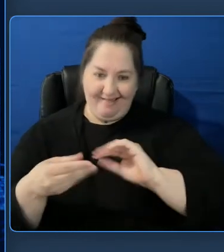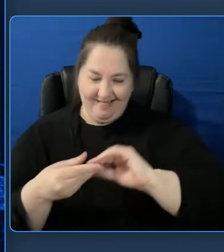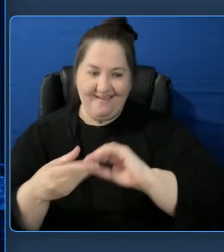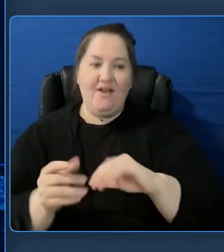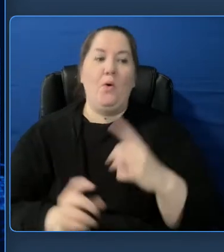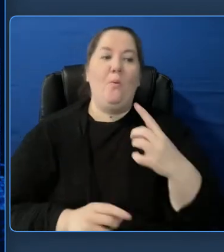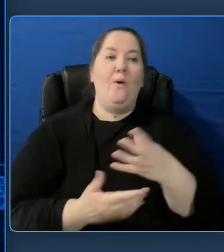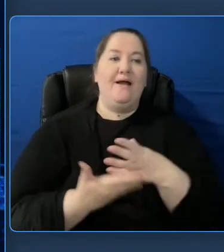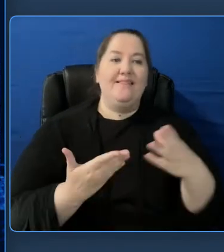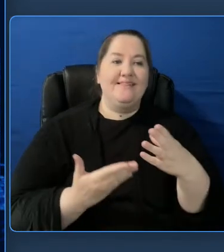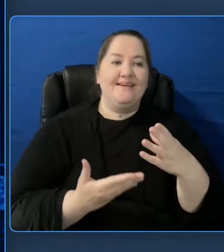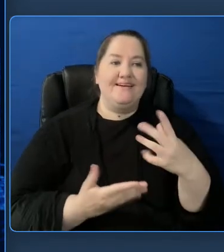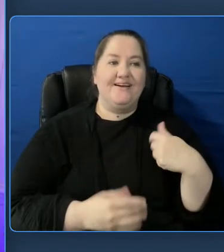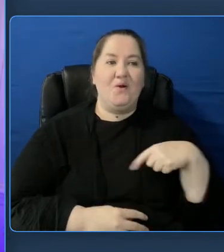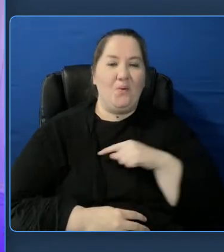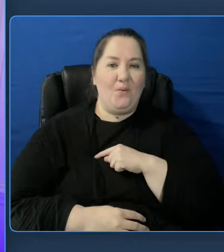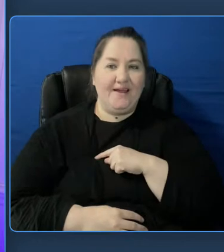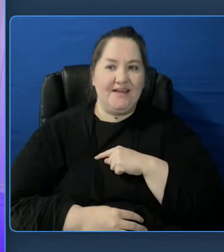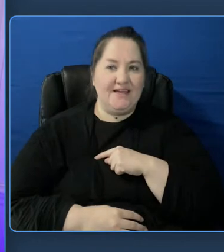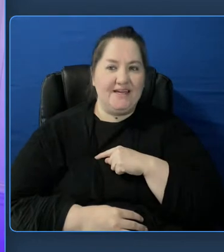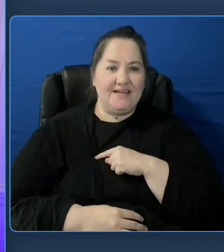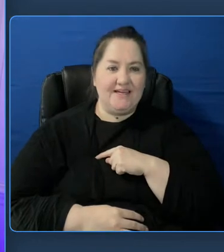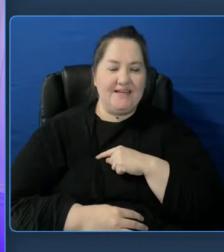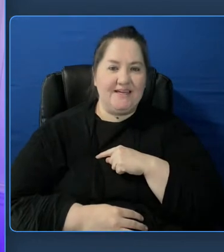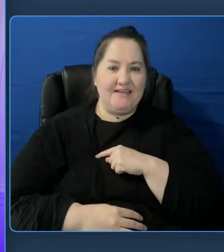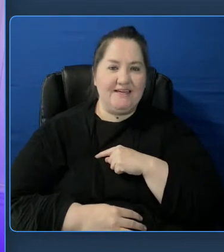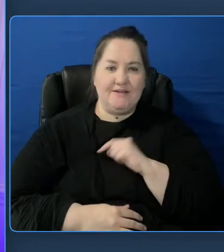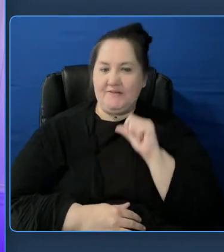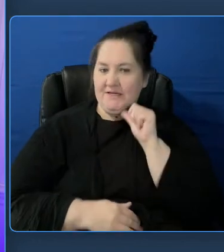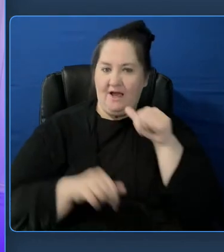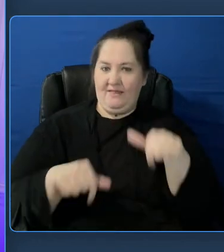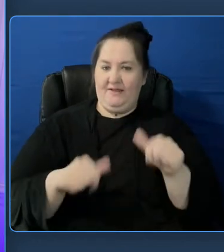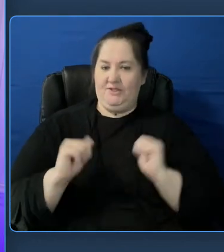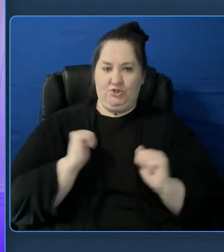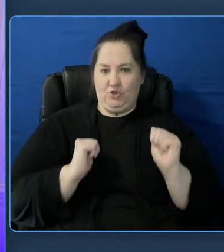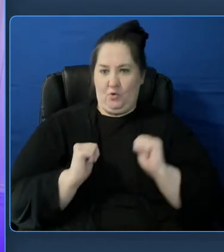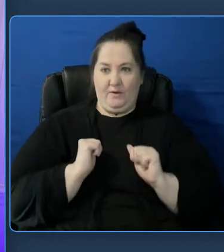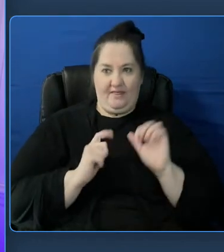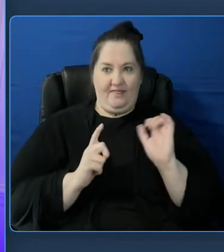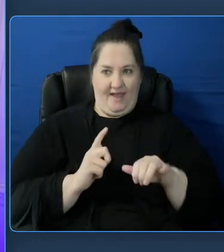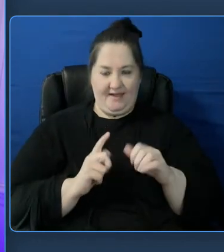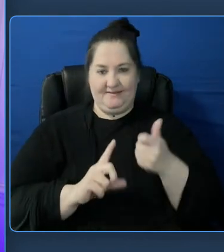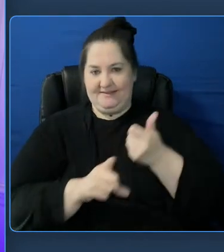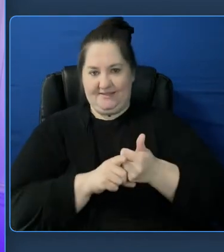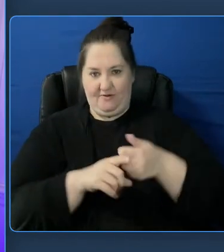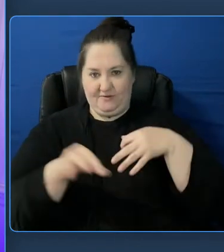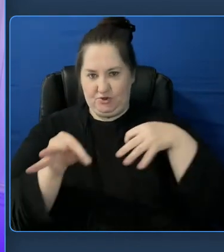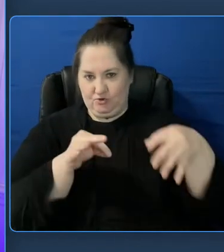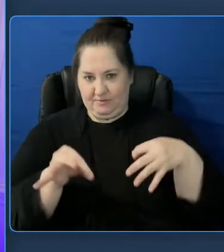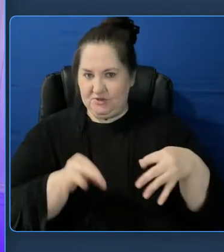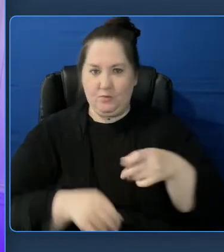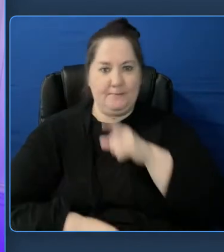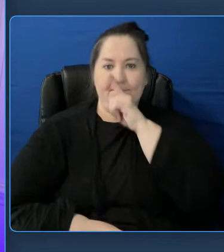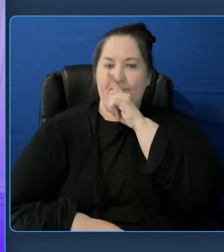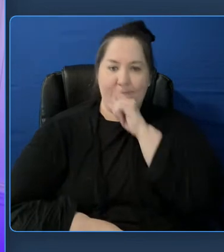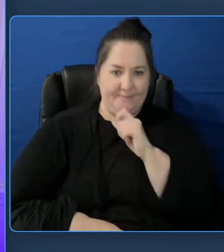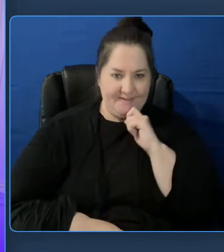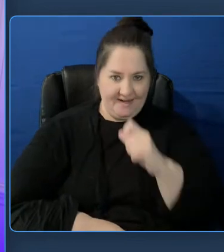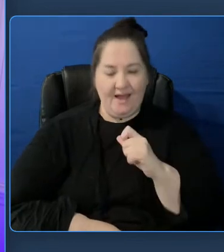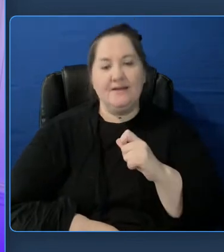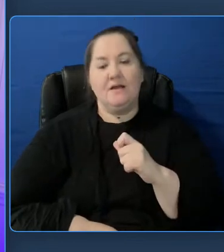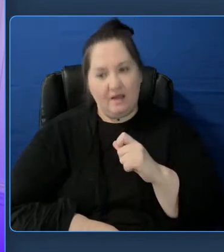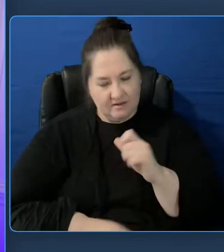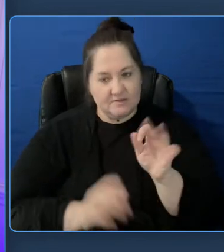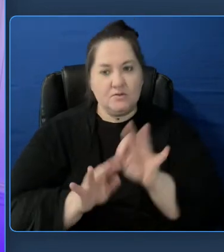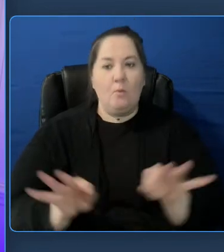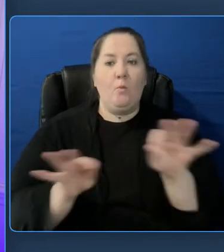One thing we have not done on this show yet is self-description. Self-description's right. Which